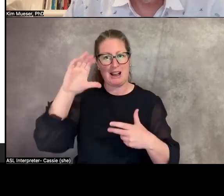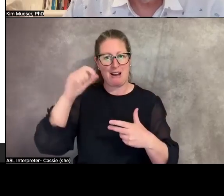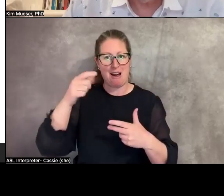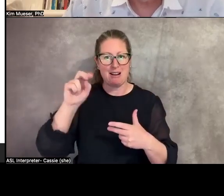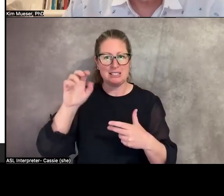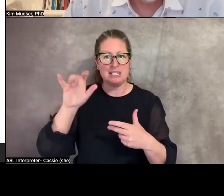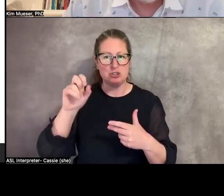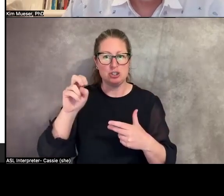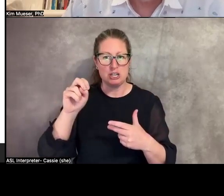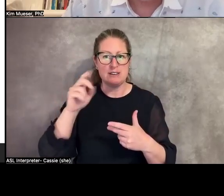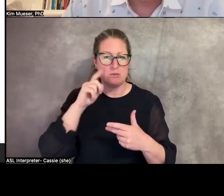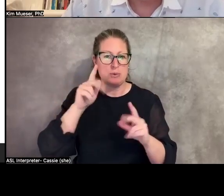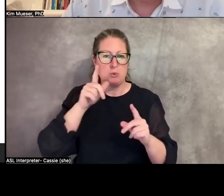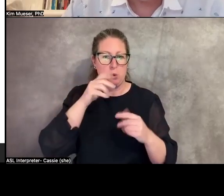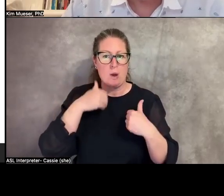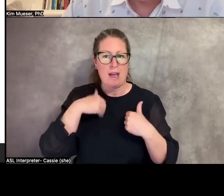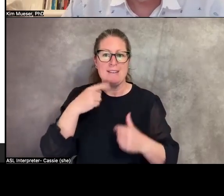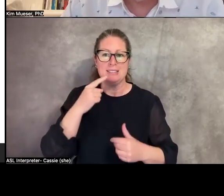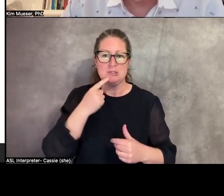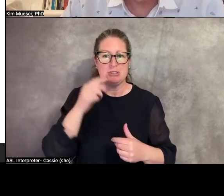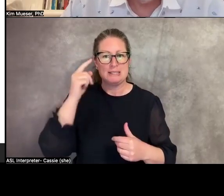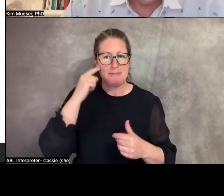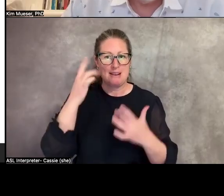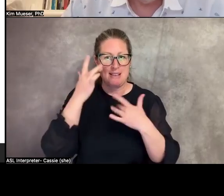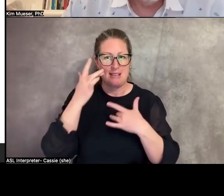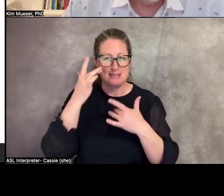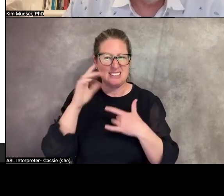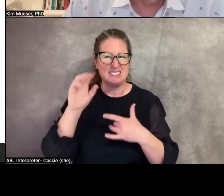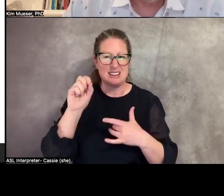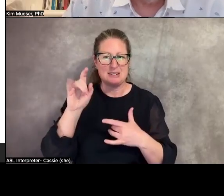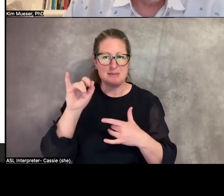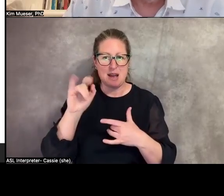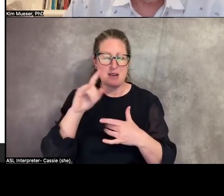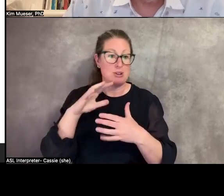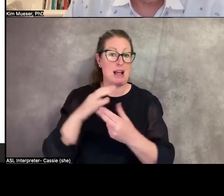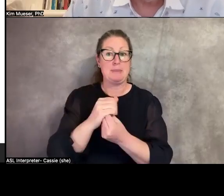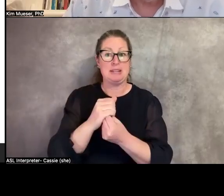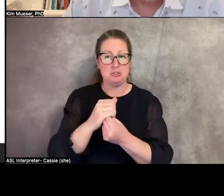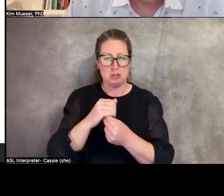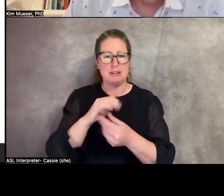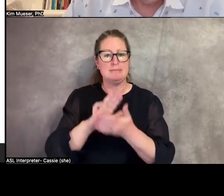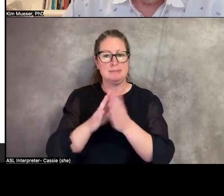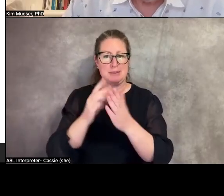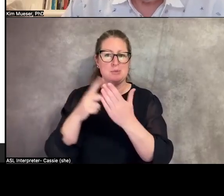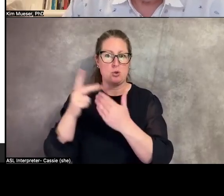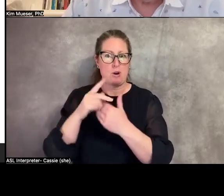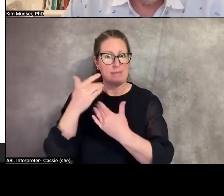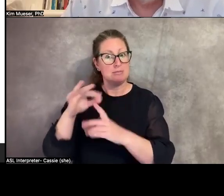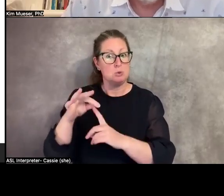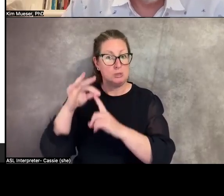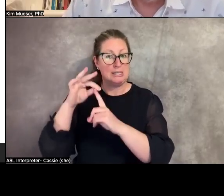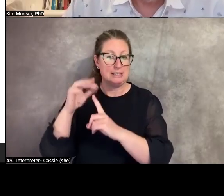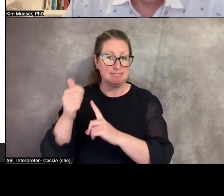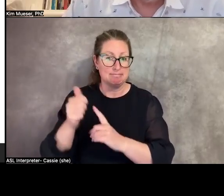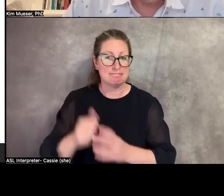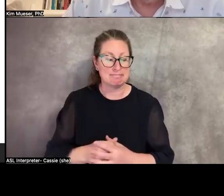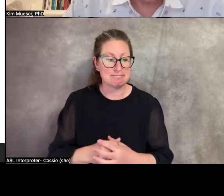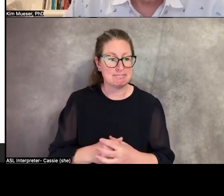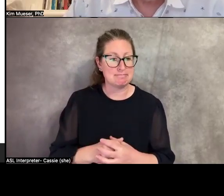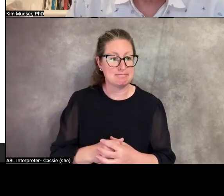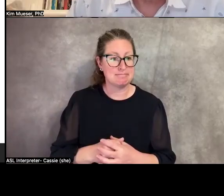serious mental illness. It's the combination of these three goals that makes this program unique. First part of